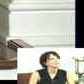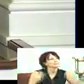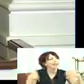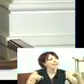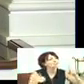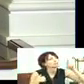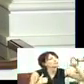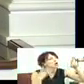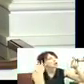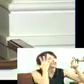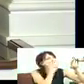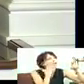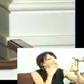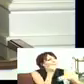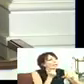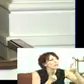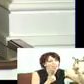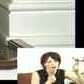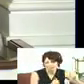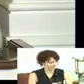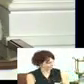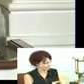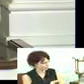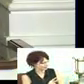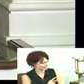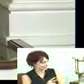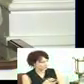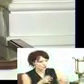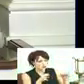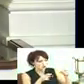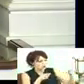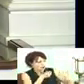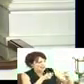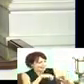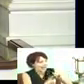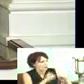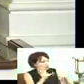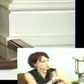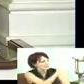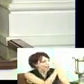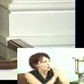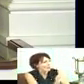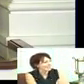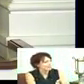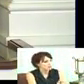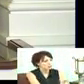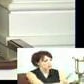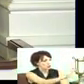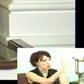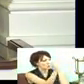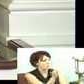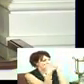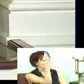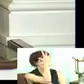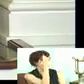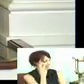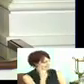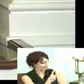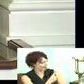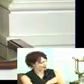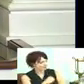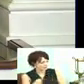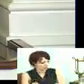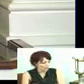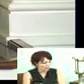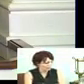dying. And after they finished getting the angel on the tree, I wheeled Sini in her wheelchair to